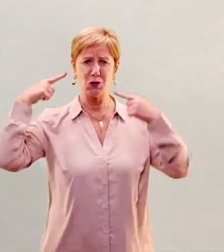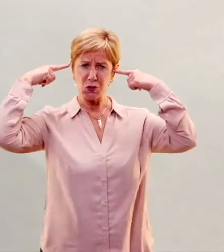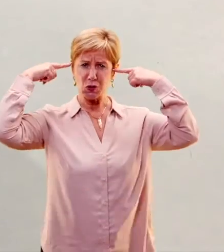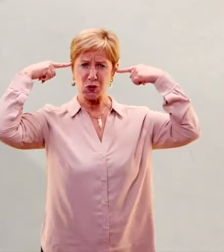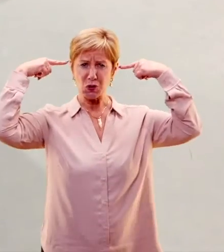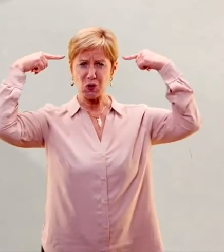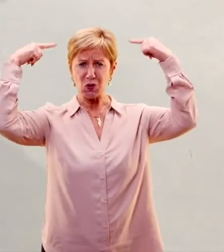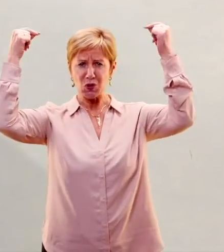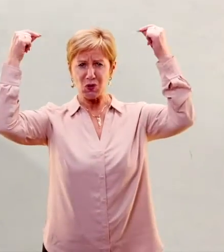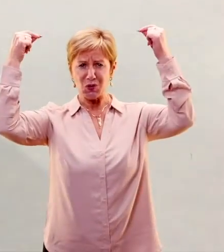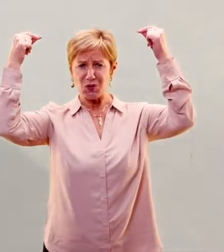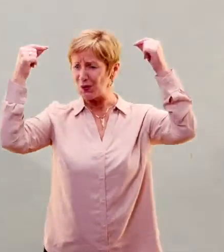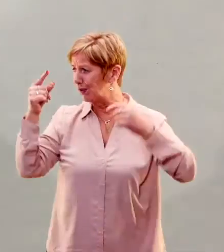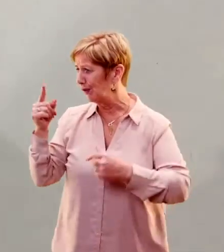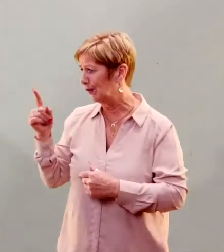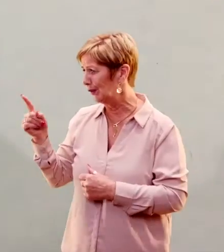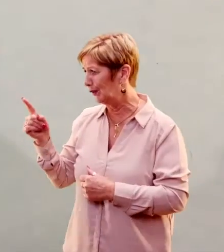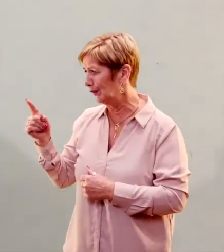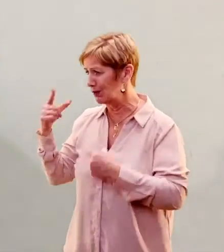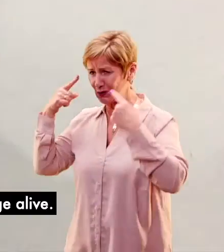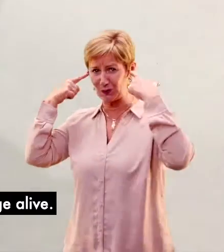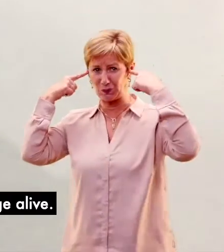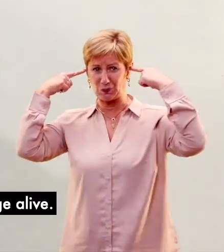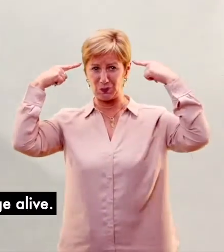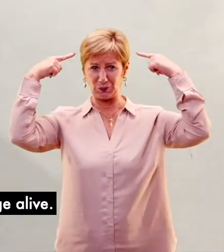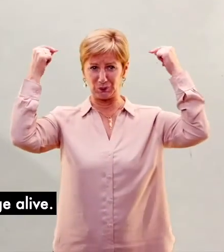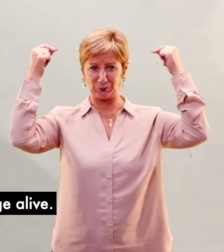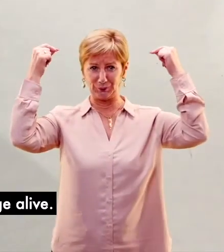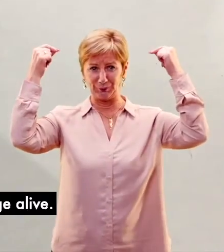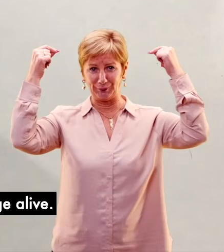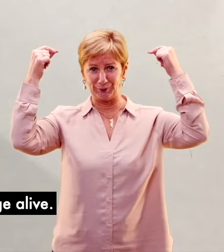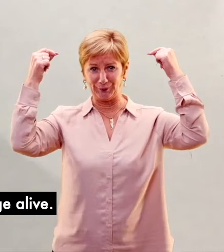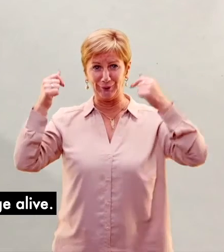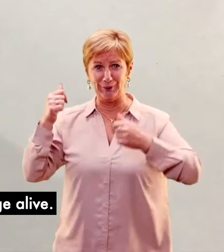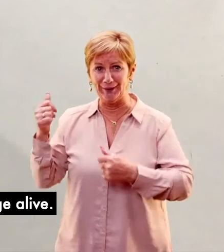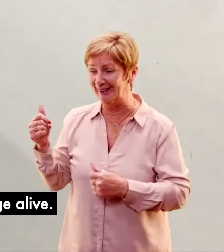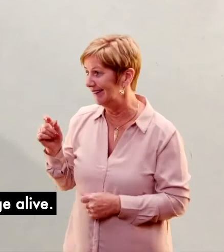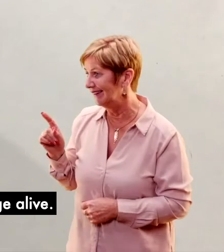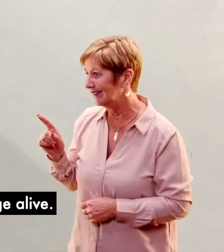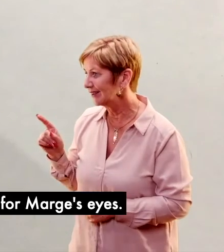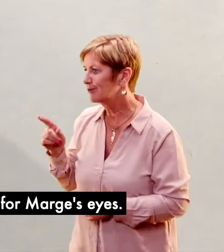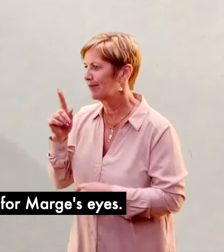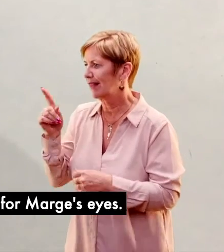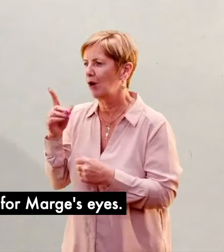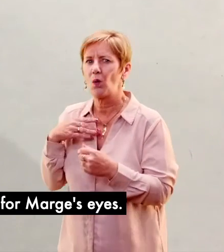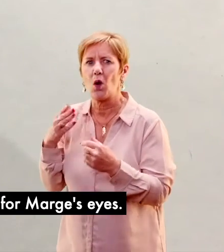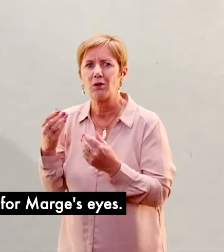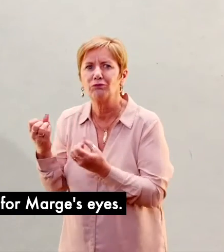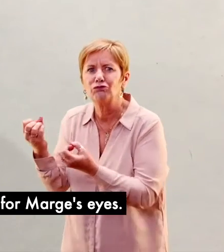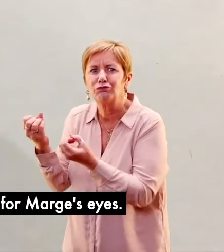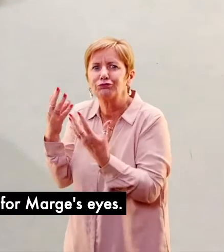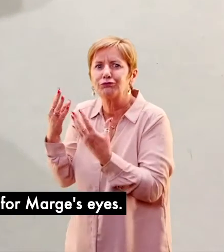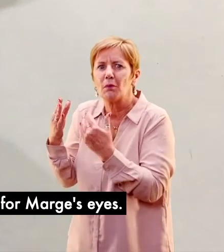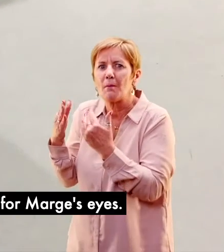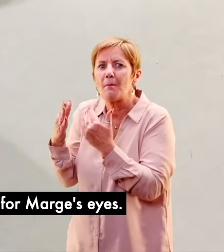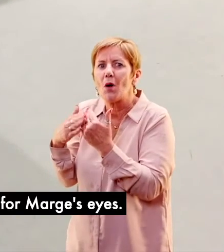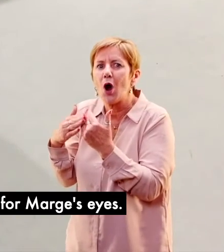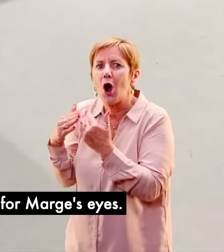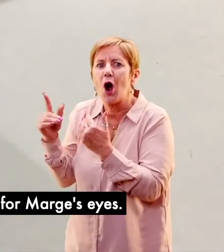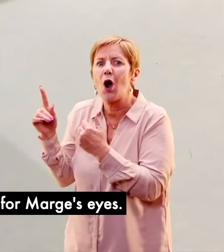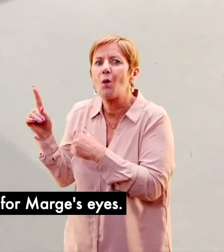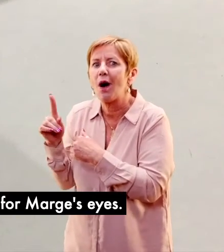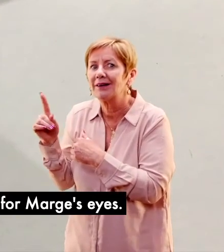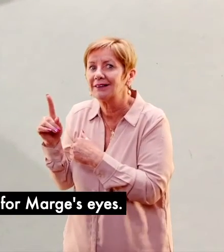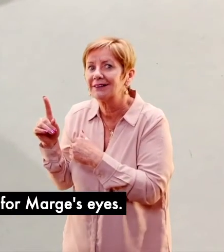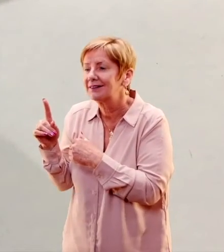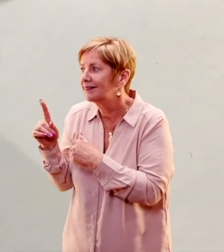one on each side. Let's add the detail to bring Marge alive. I'm going to draw an outline of 2 circles for